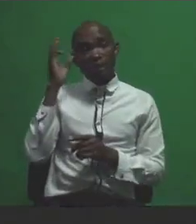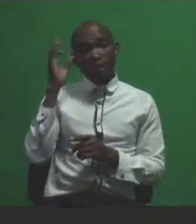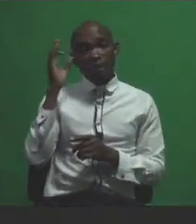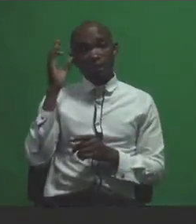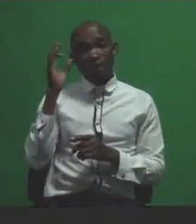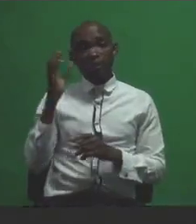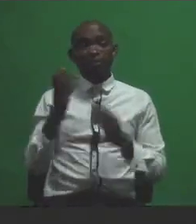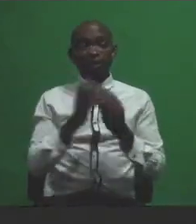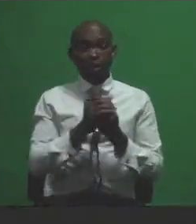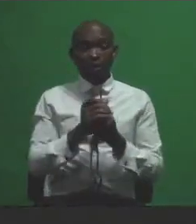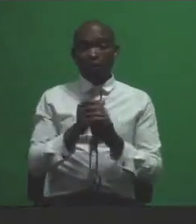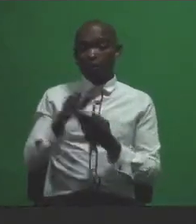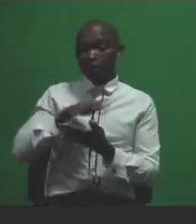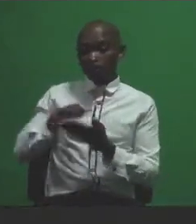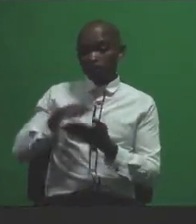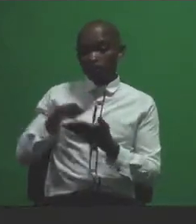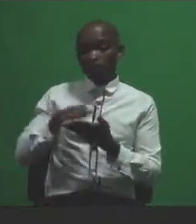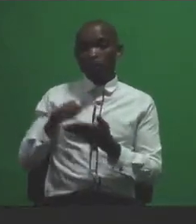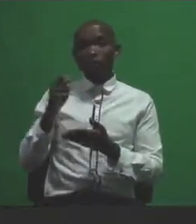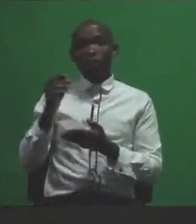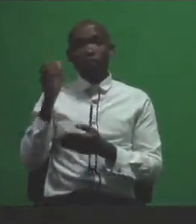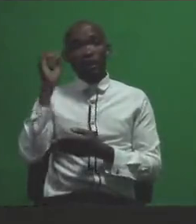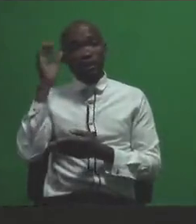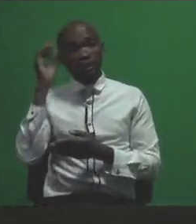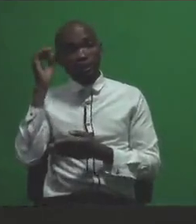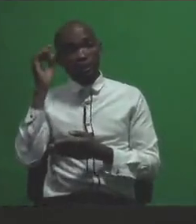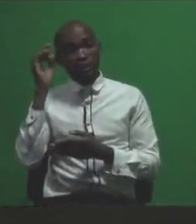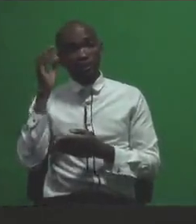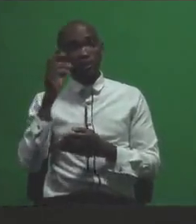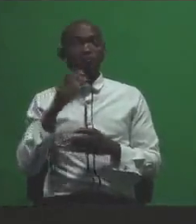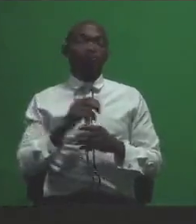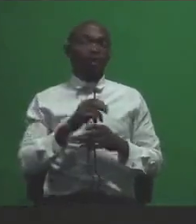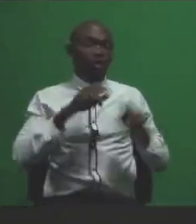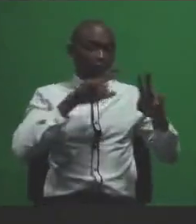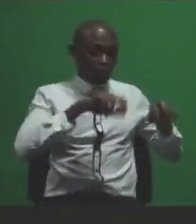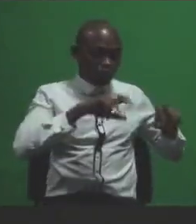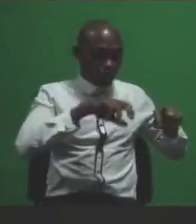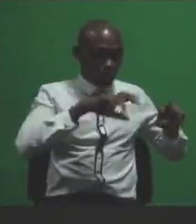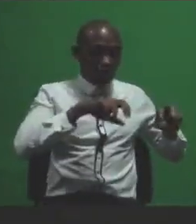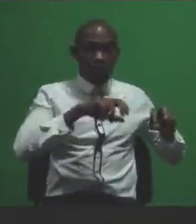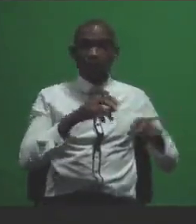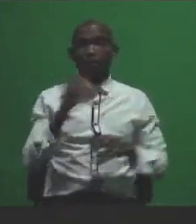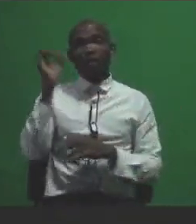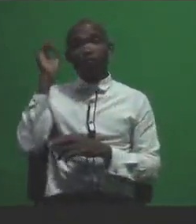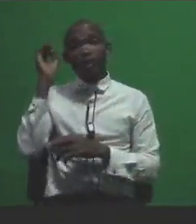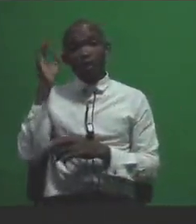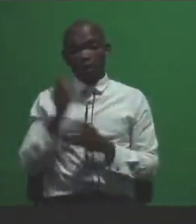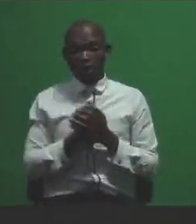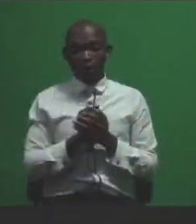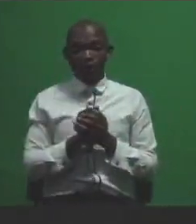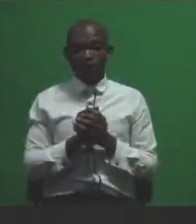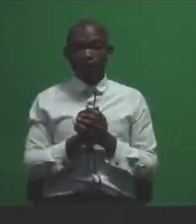There is analysis of diseases and there are investigation of different diseases.